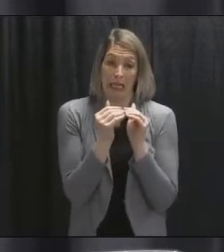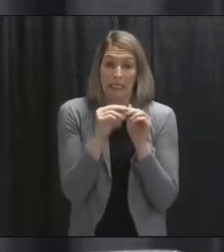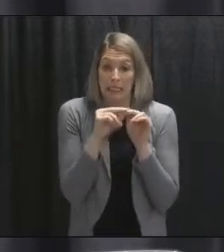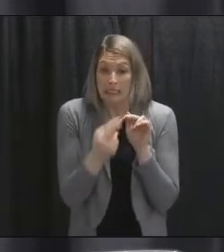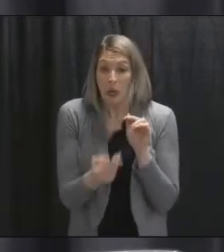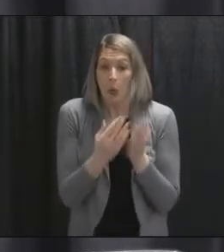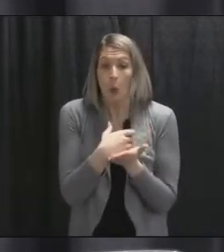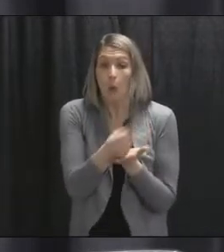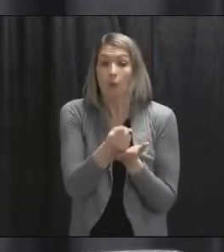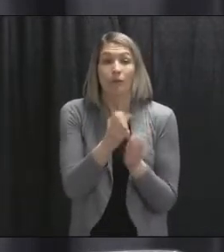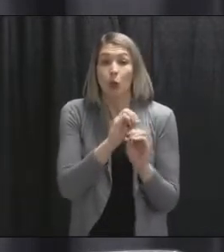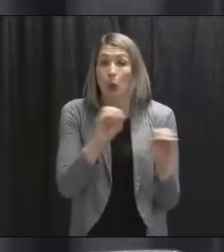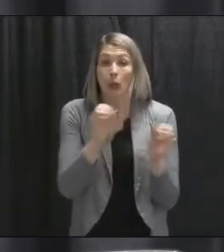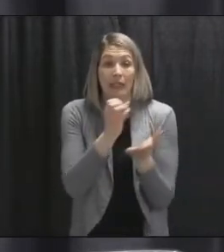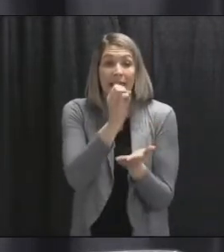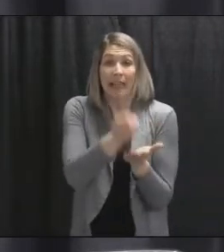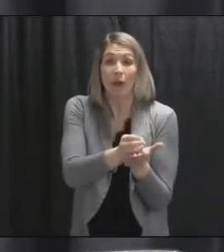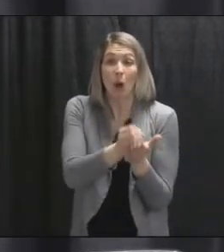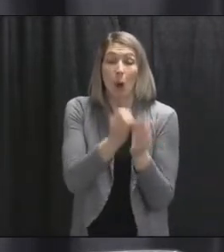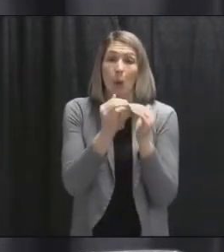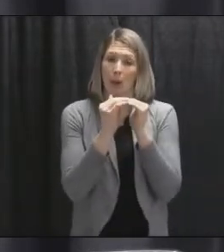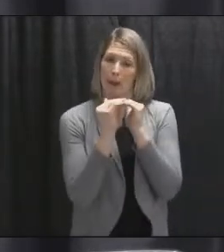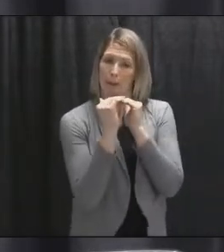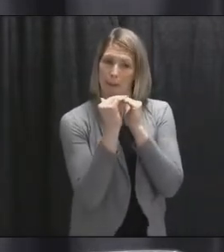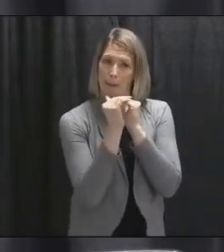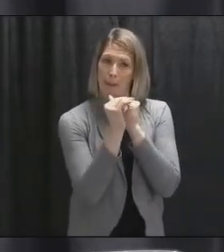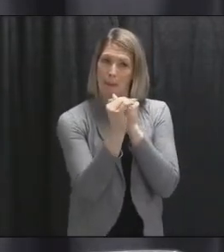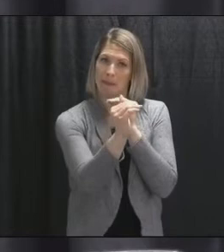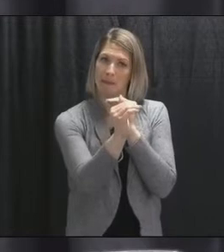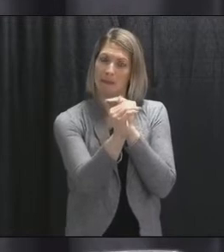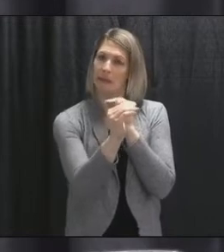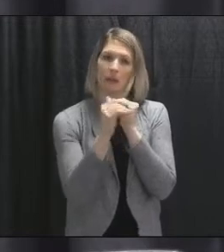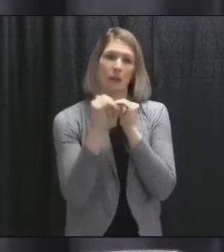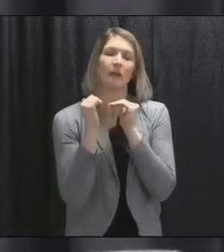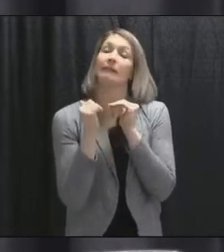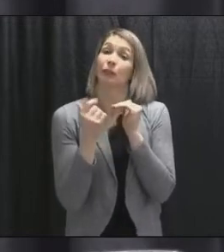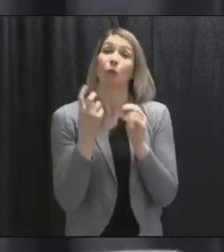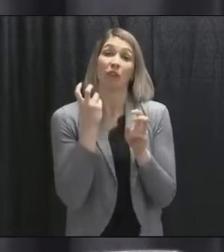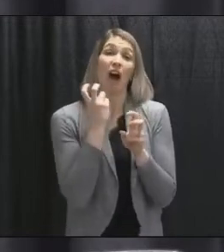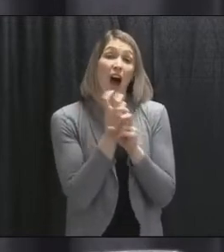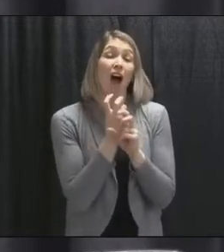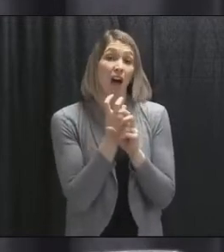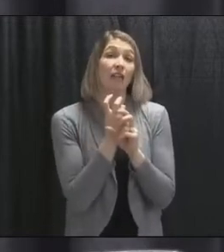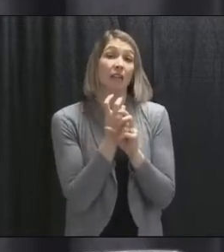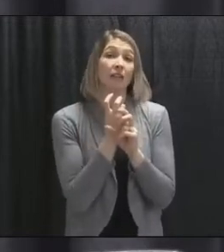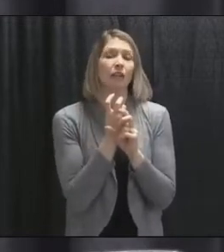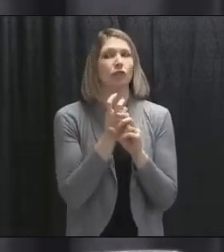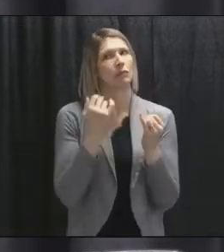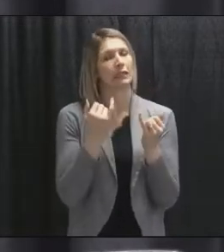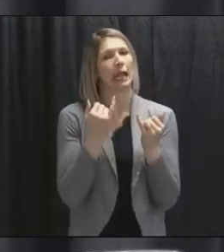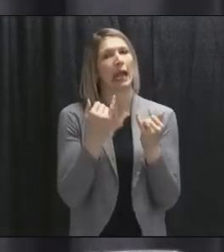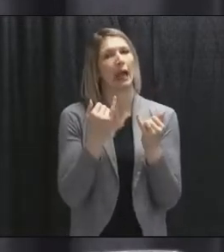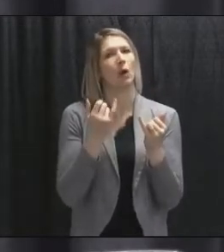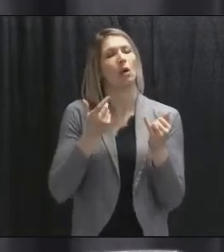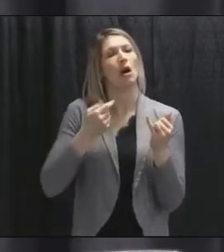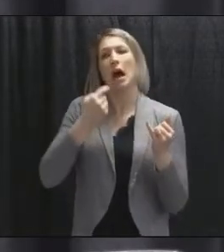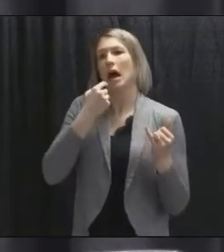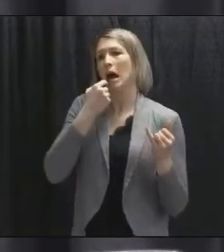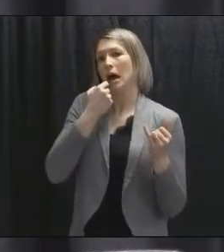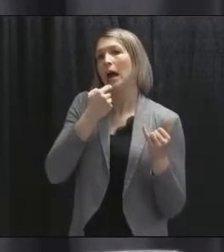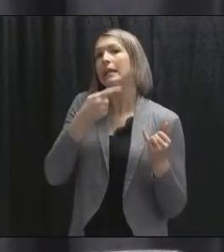And to protect our most vulnerable, I have instructed the regional health authorities with immediate effect that nobody